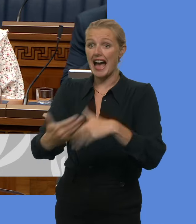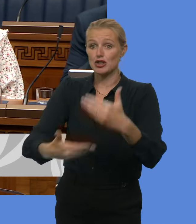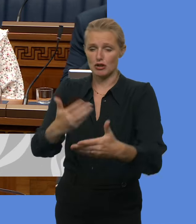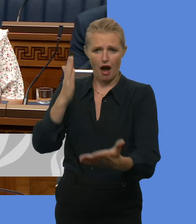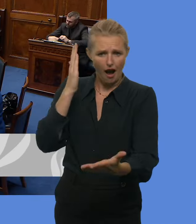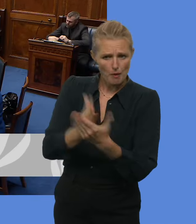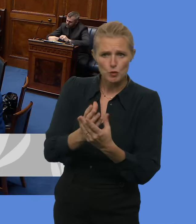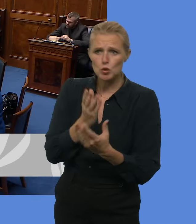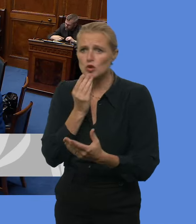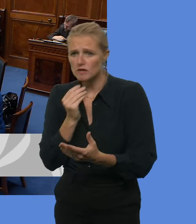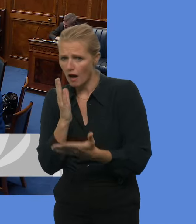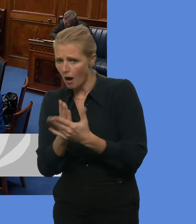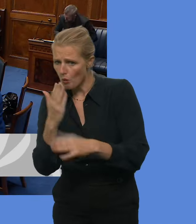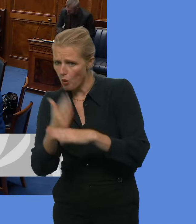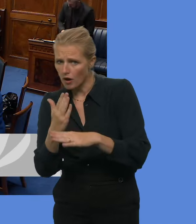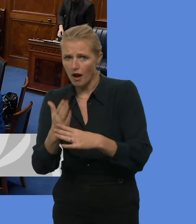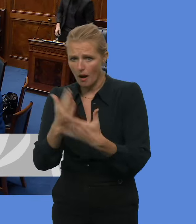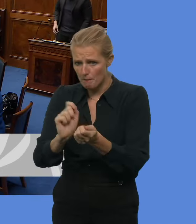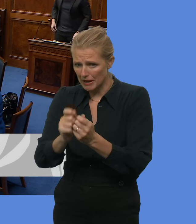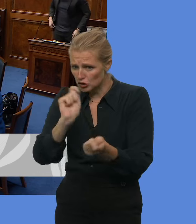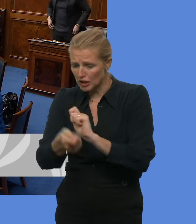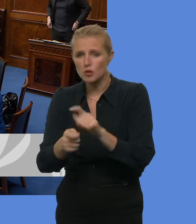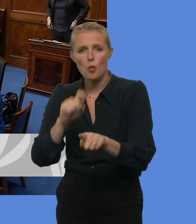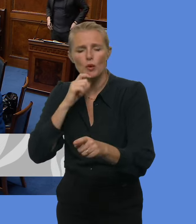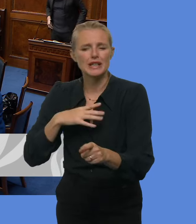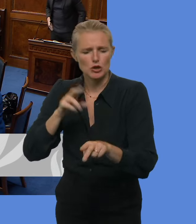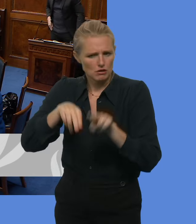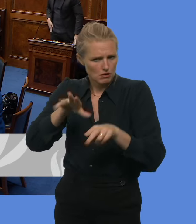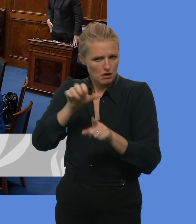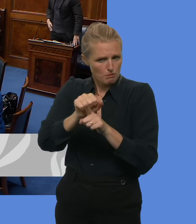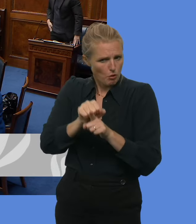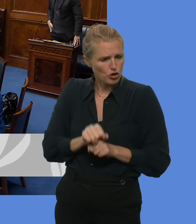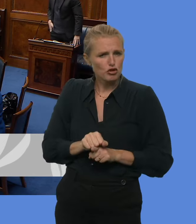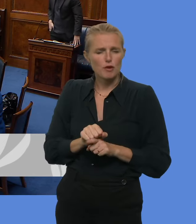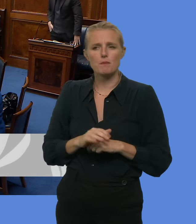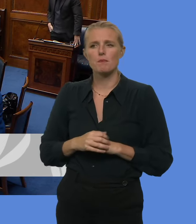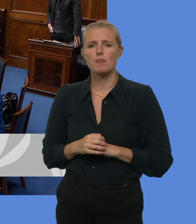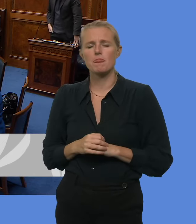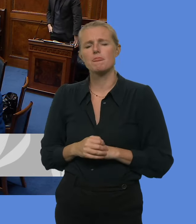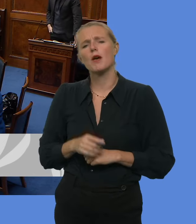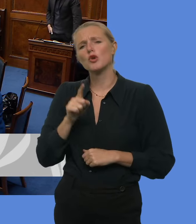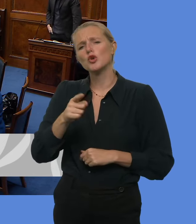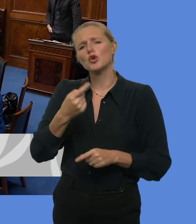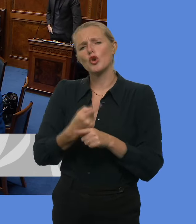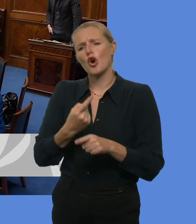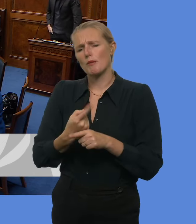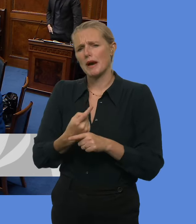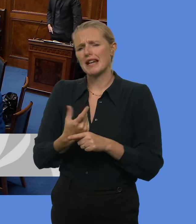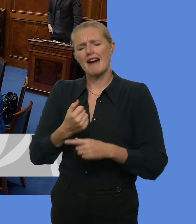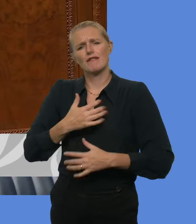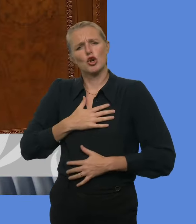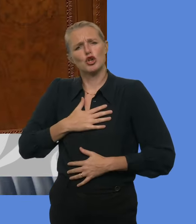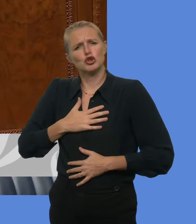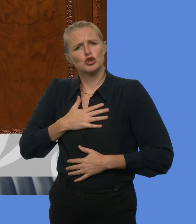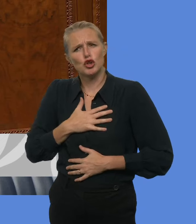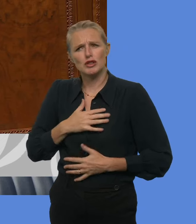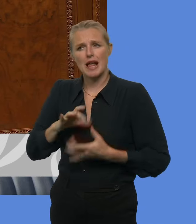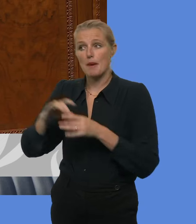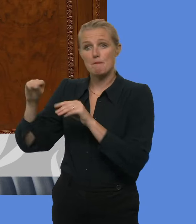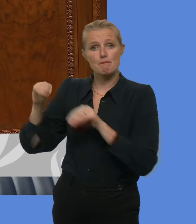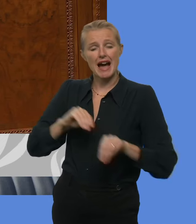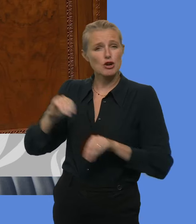inform the new approach. Mr. Carroll. Thank you. Minister, you have repeatedly used the phrase legitimate concerns when talking about migration.